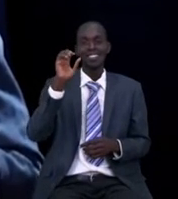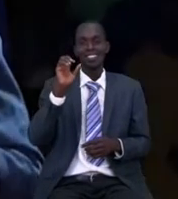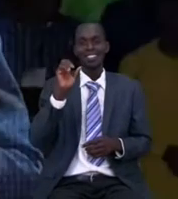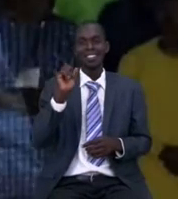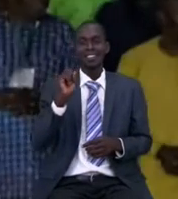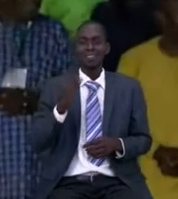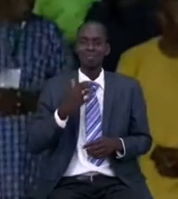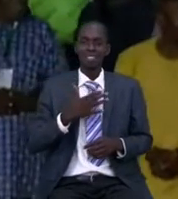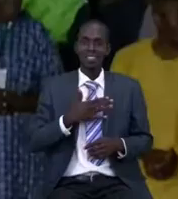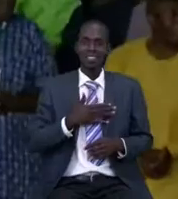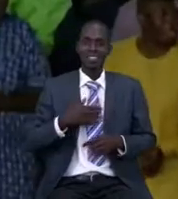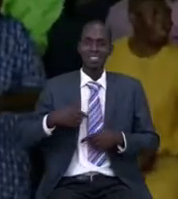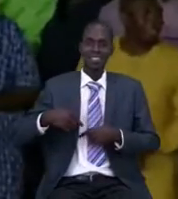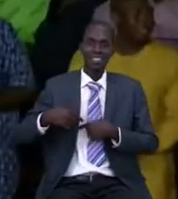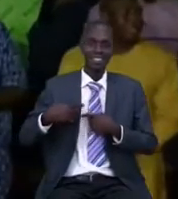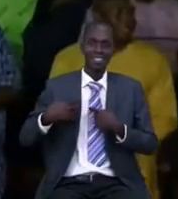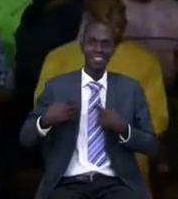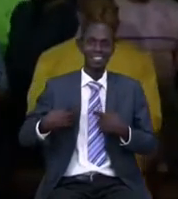Zuchiata